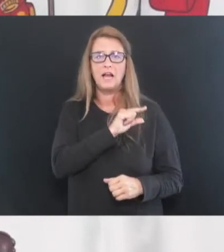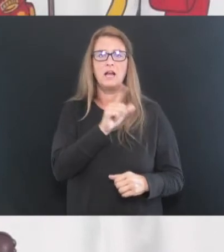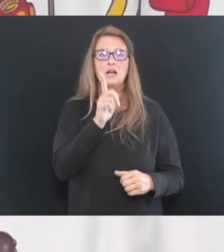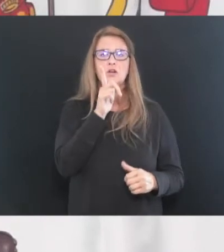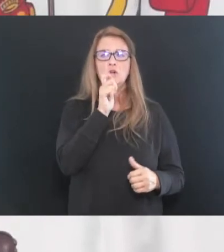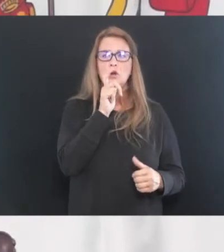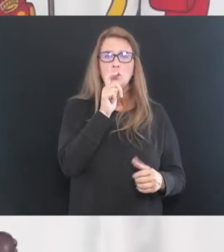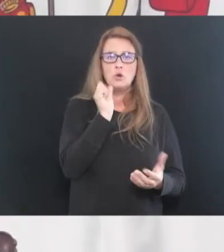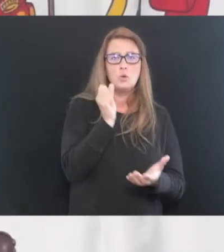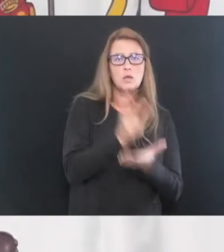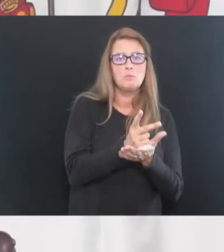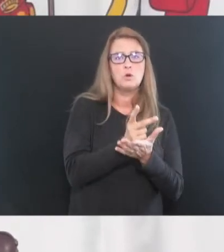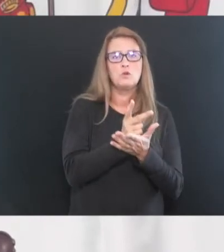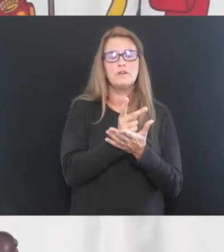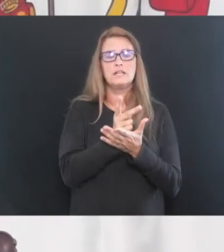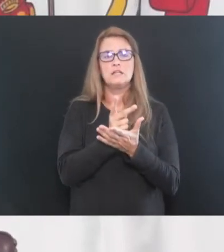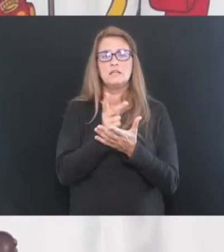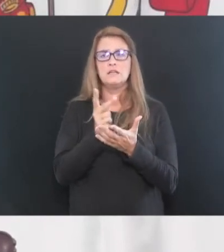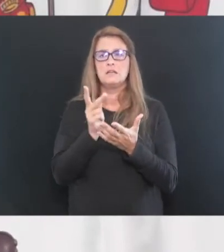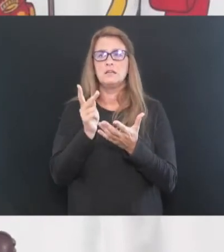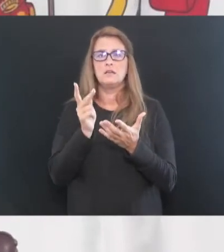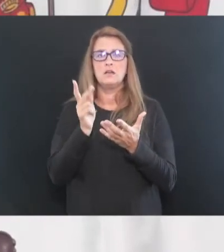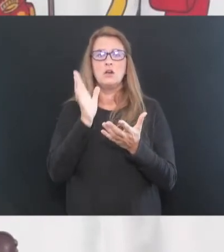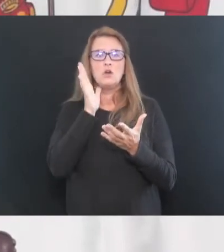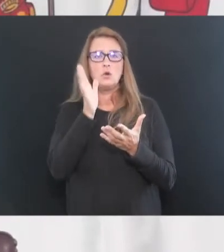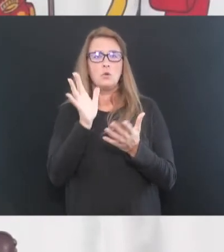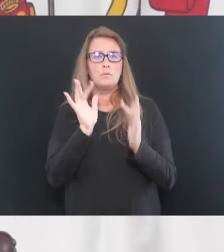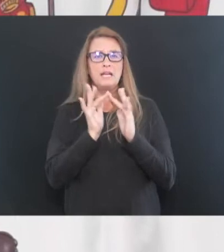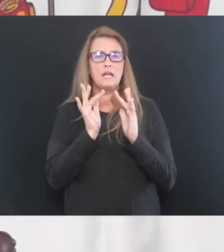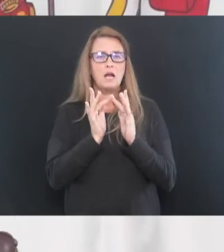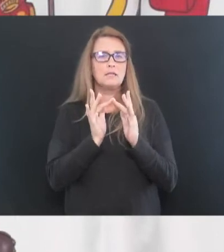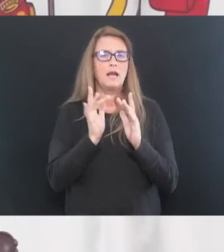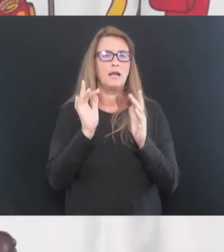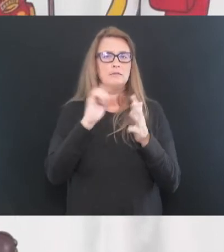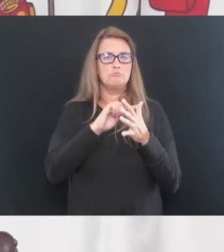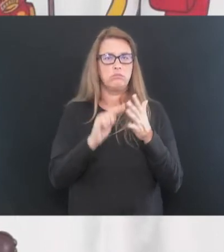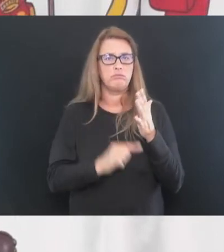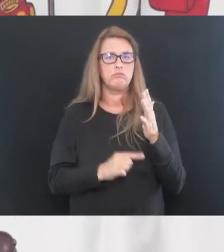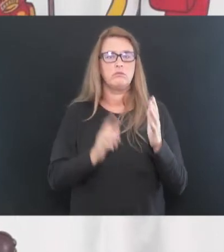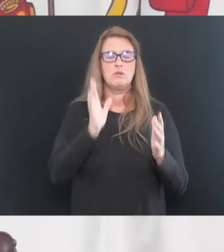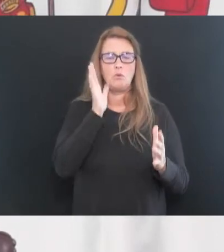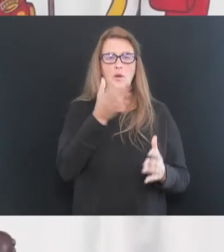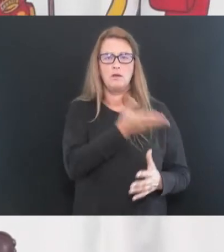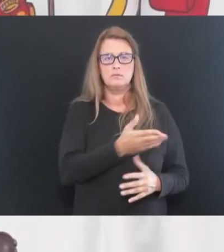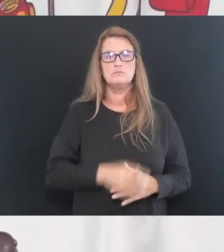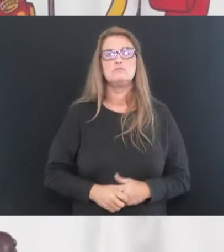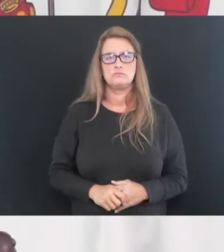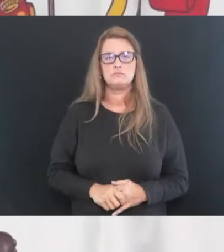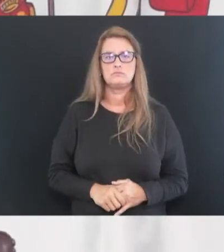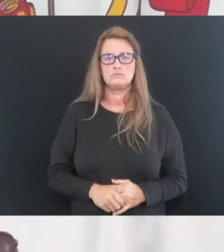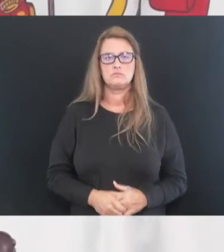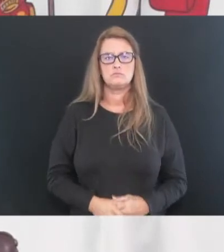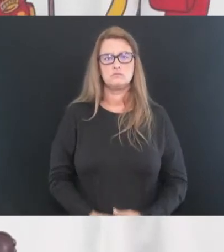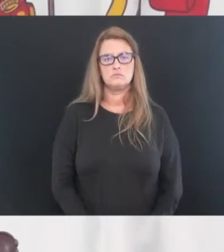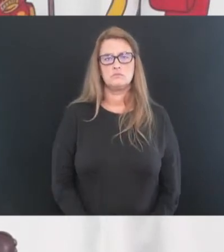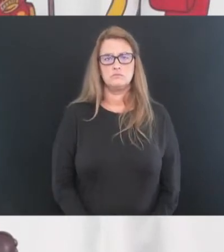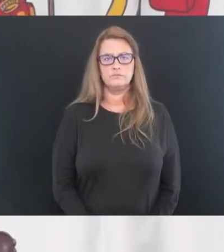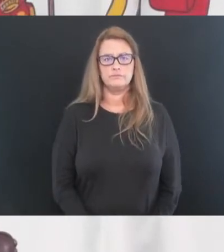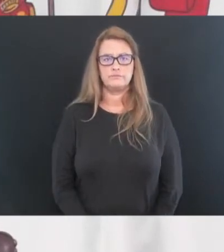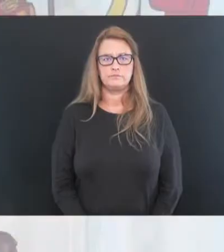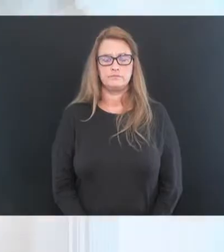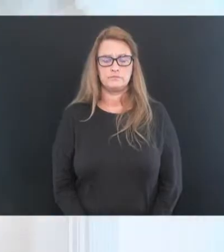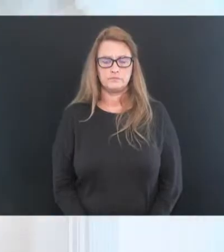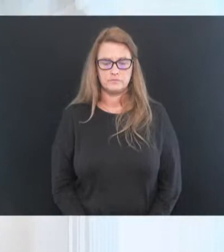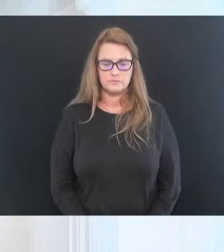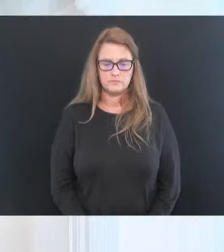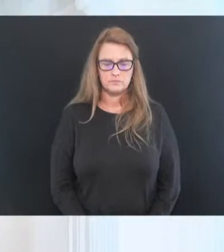be approving it, and looking at it, who's going to be contacting, and all that stuff. So the whole approval process, but nevertheless, Dr.